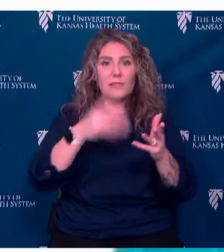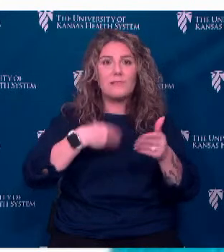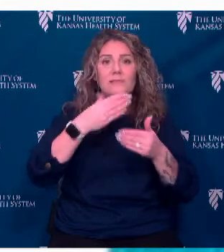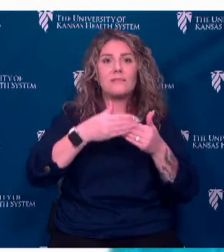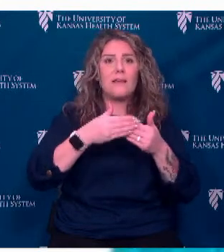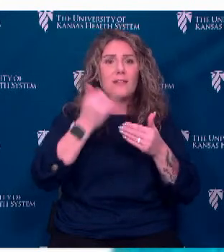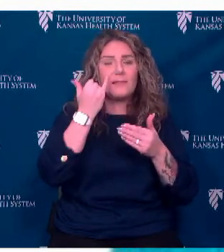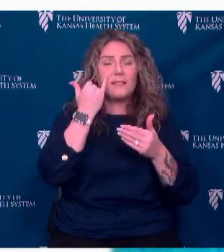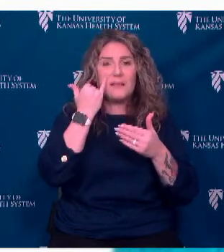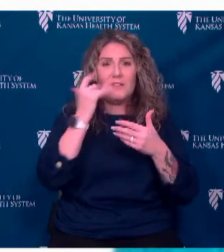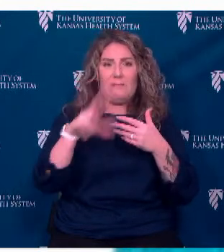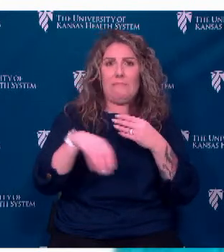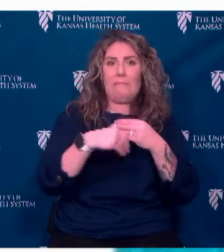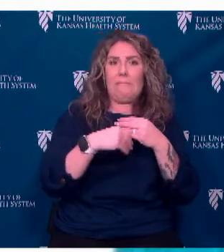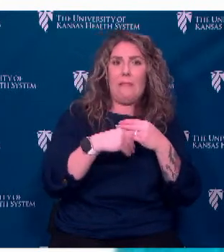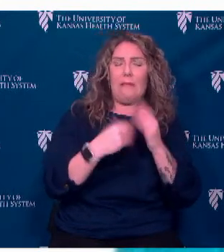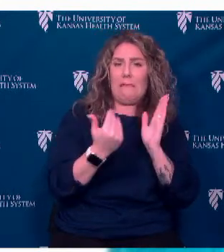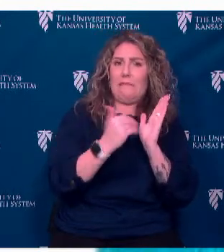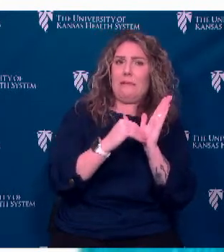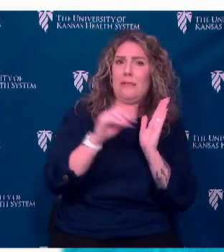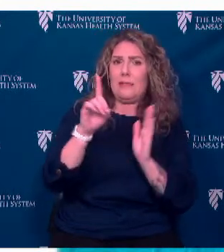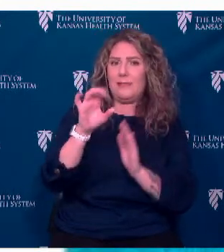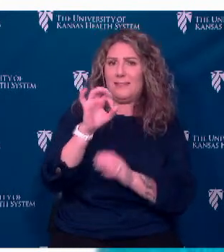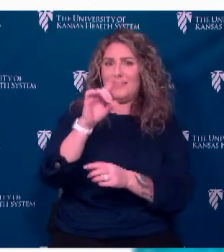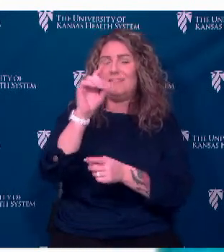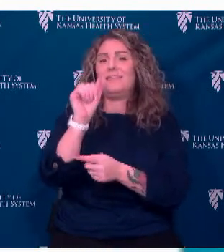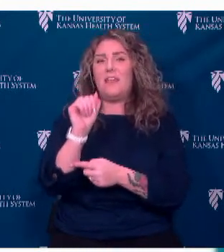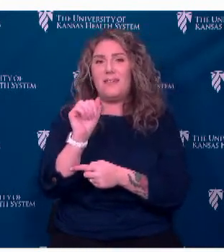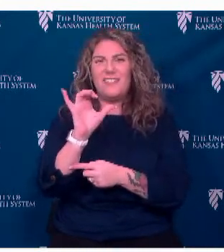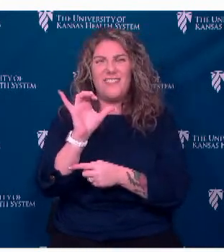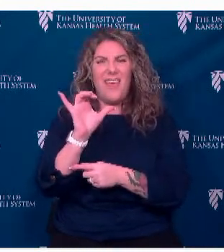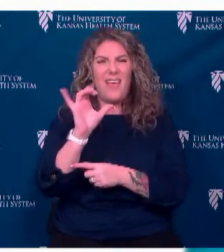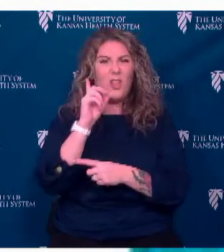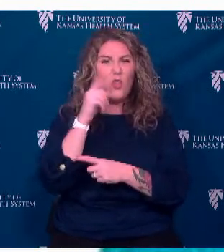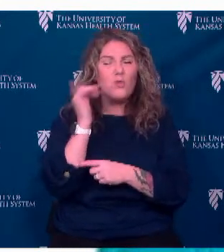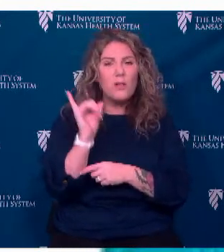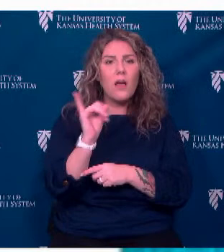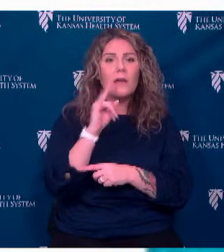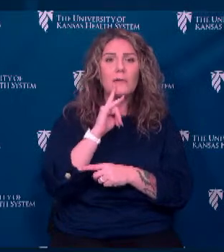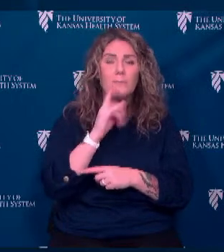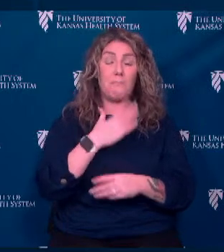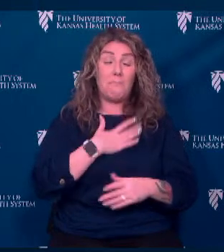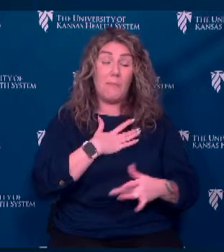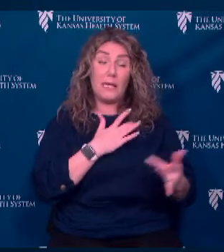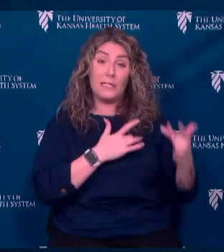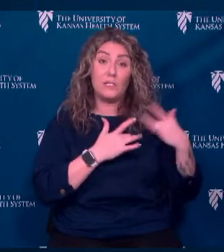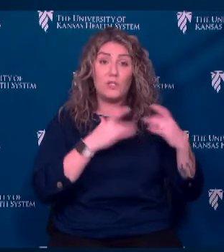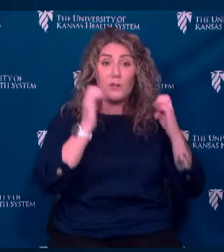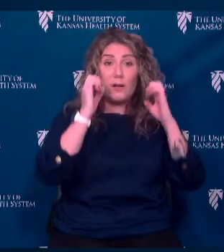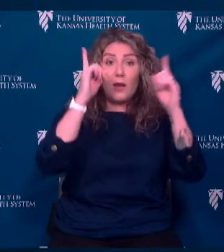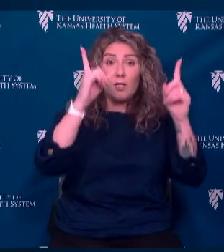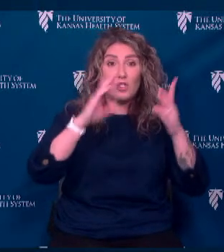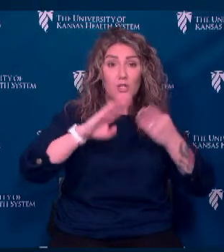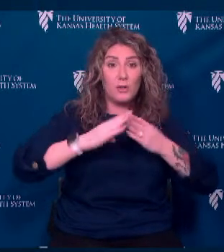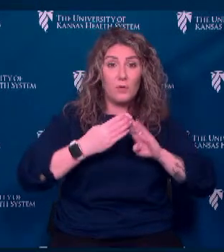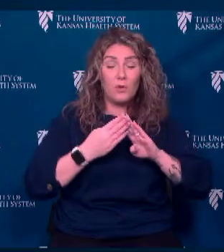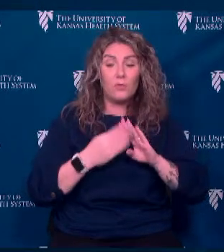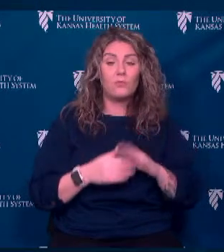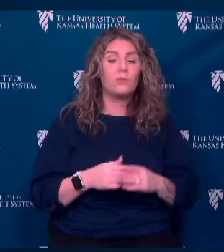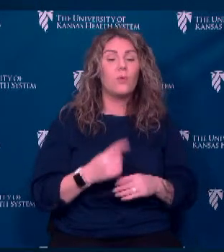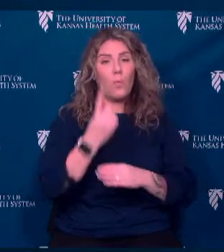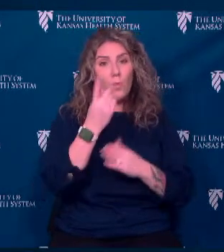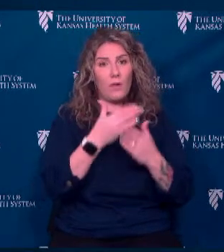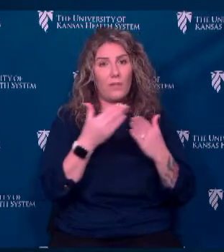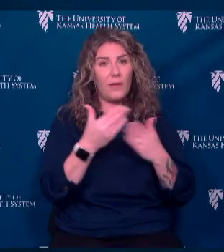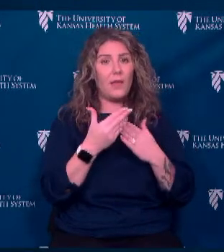That's my concern, and we just have to educate the communities that that's where it's going to be. I think one thing we're doing, and I'd